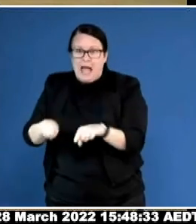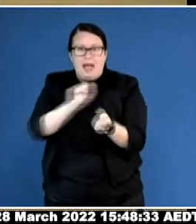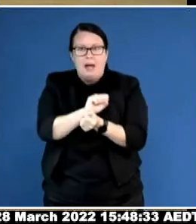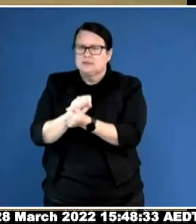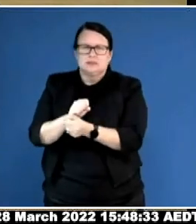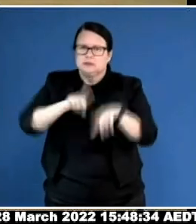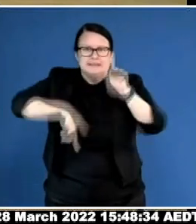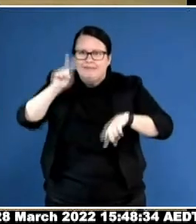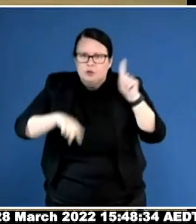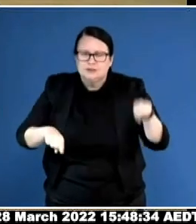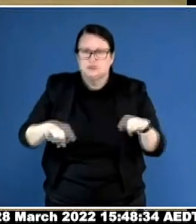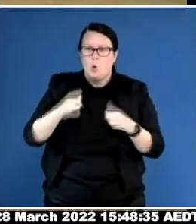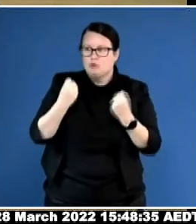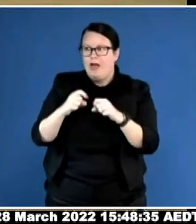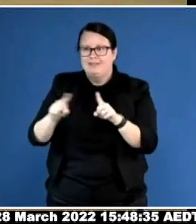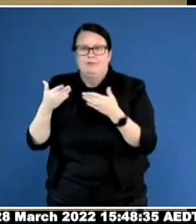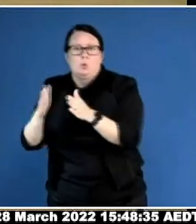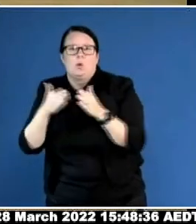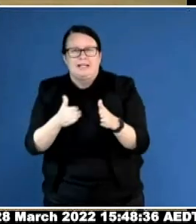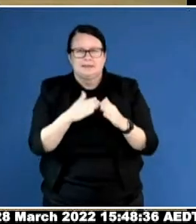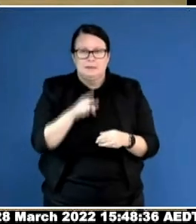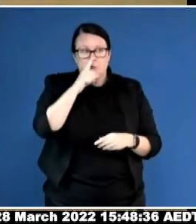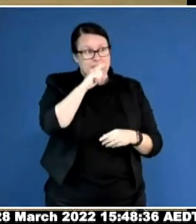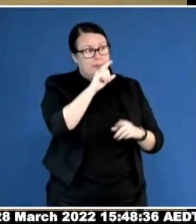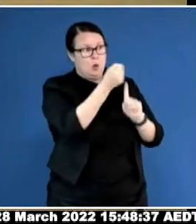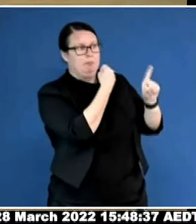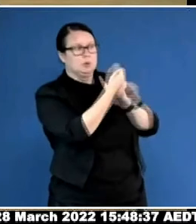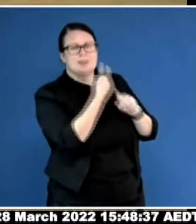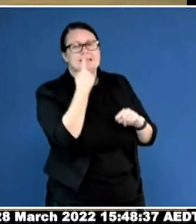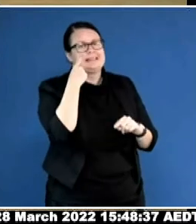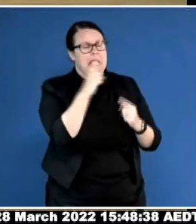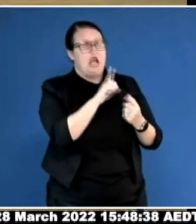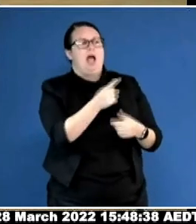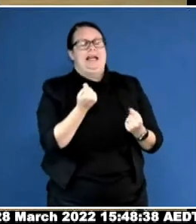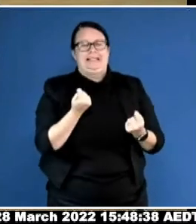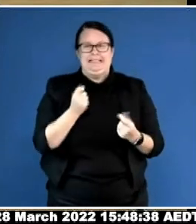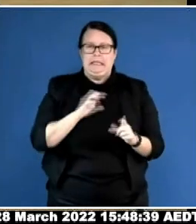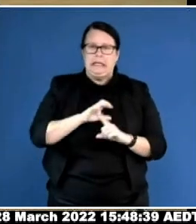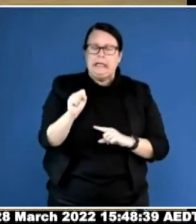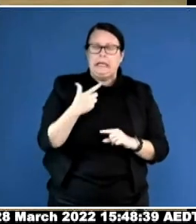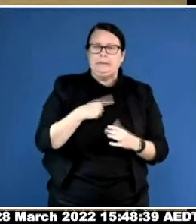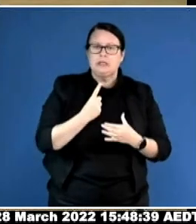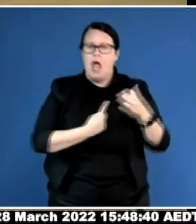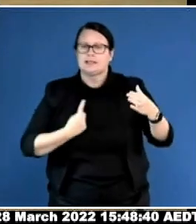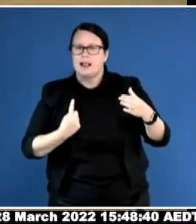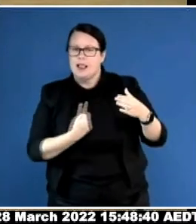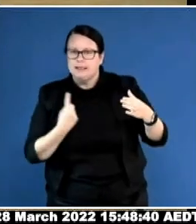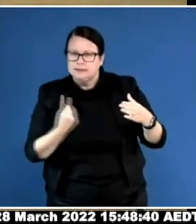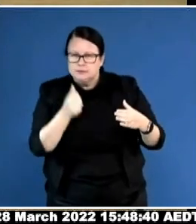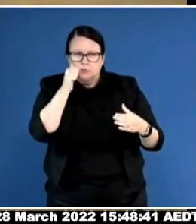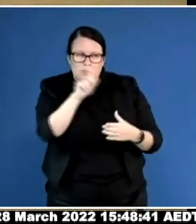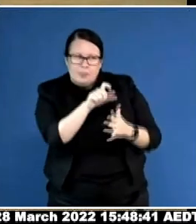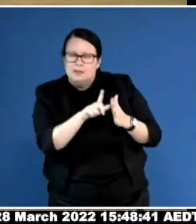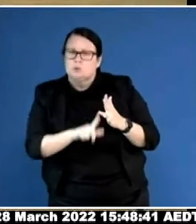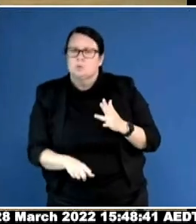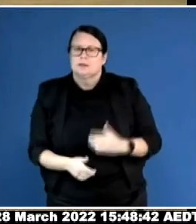route. People who abuse often target people who are perceived as isolated. Growing up, I don't think I